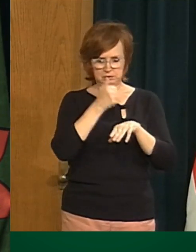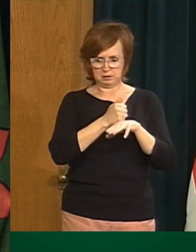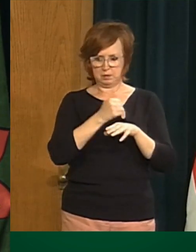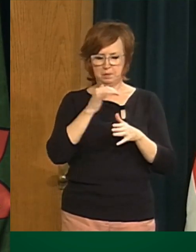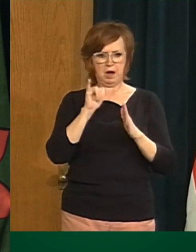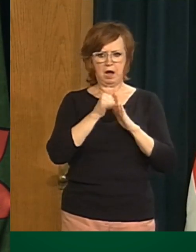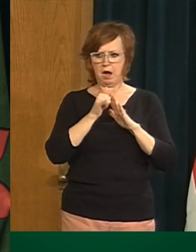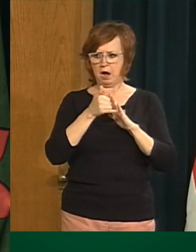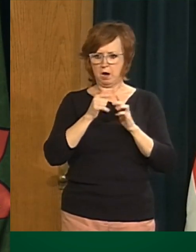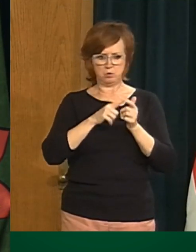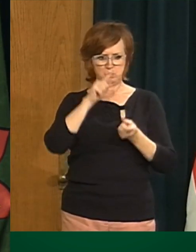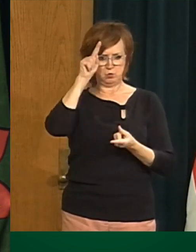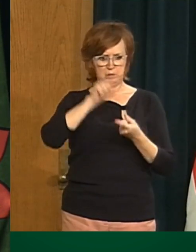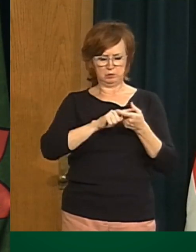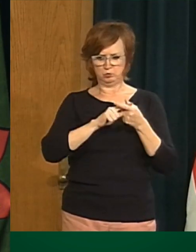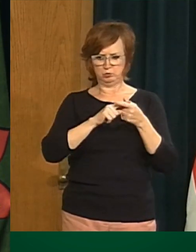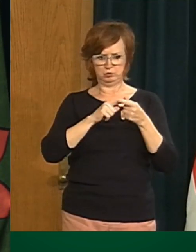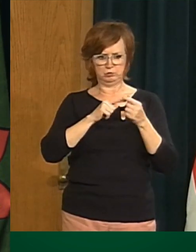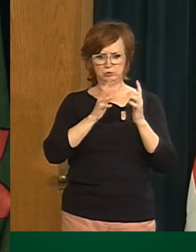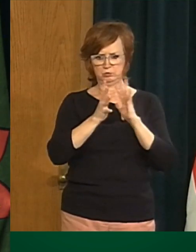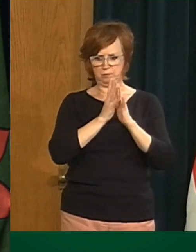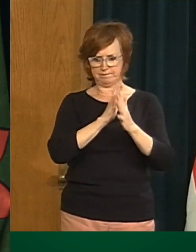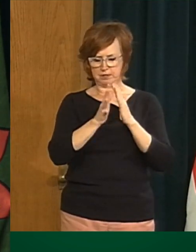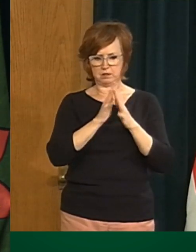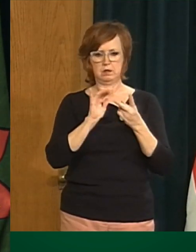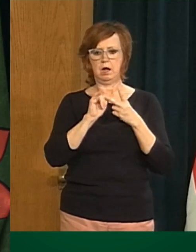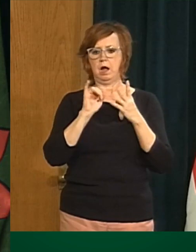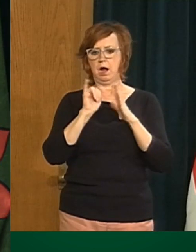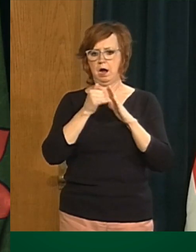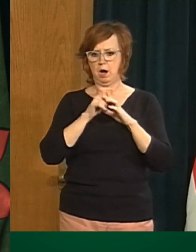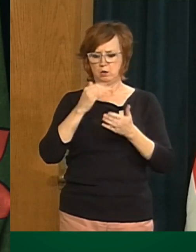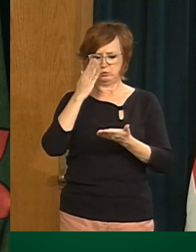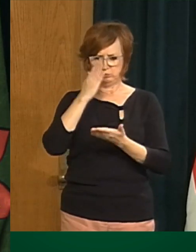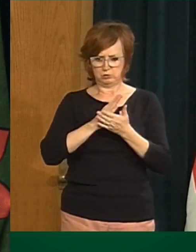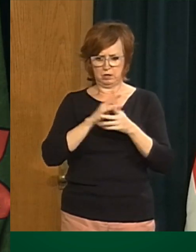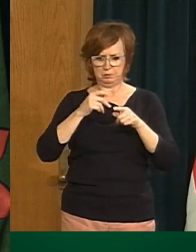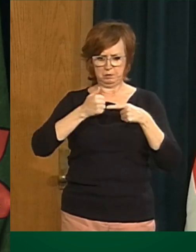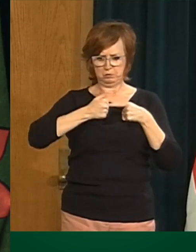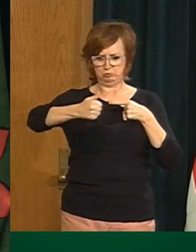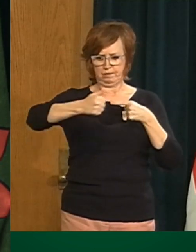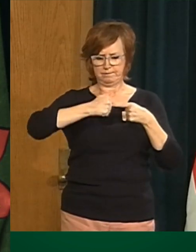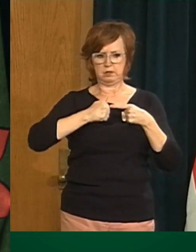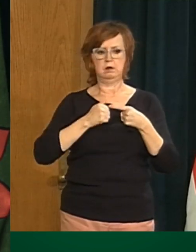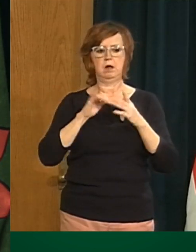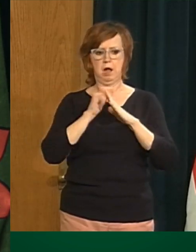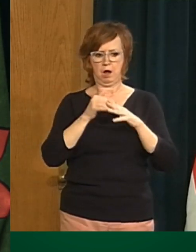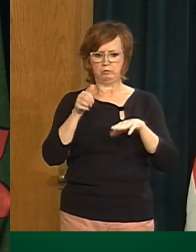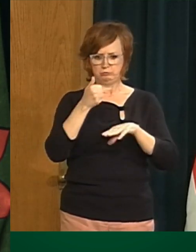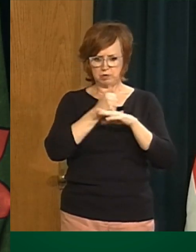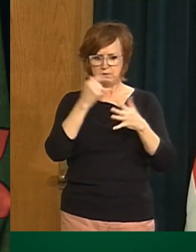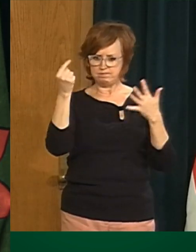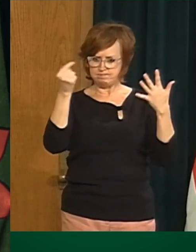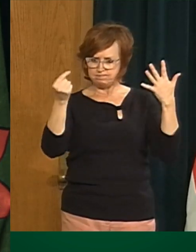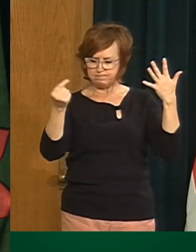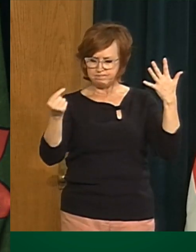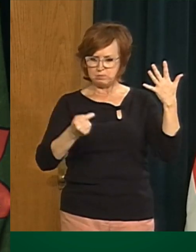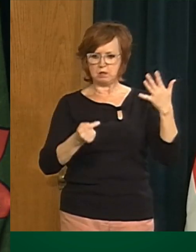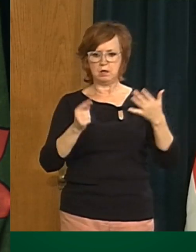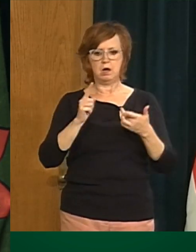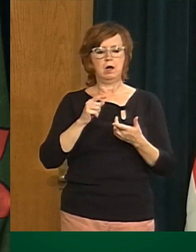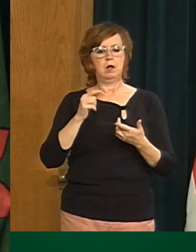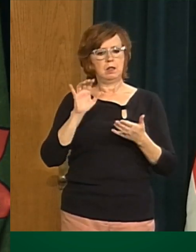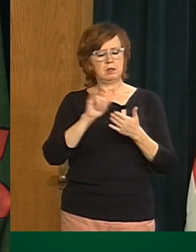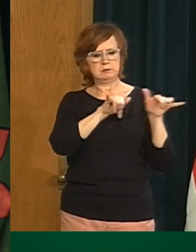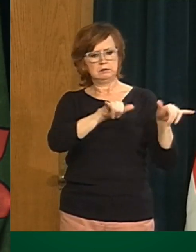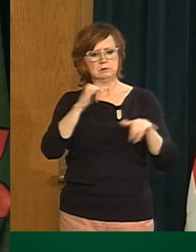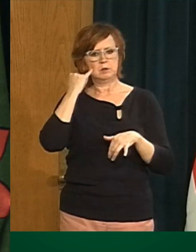movement between communities, both from the south to the north, but also between northern communities to stop the spread of the